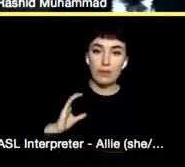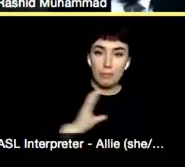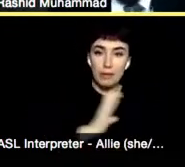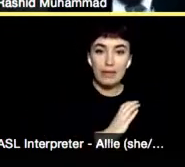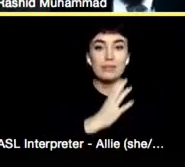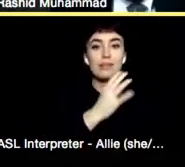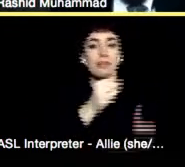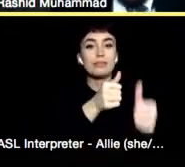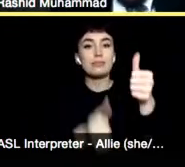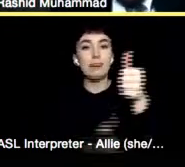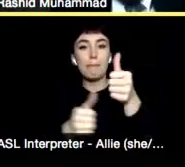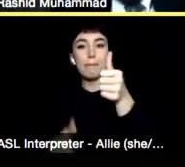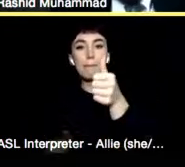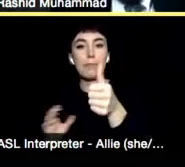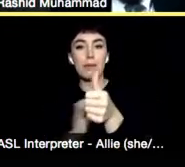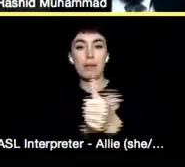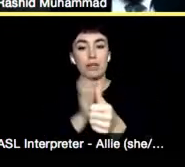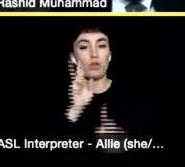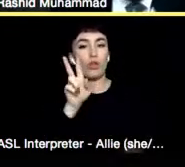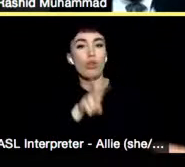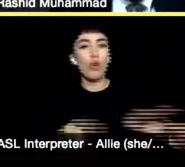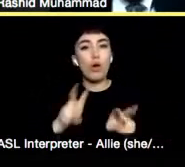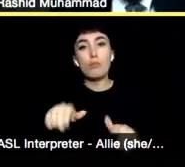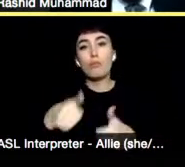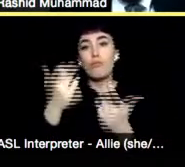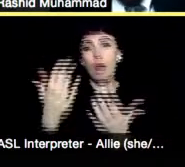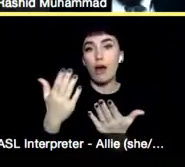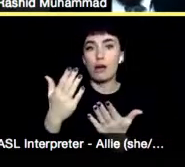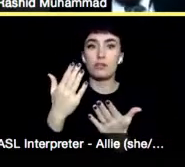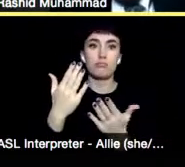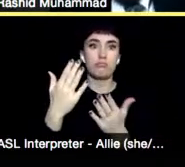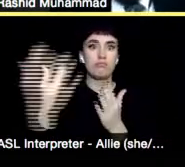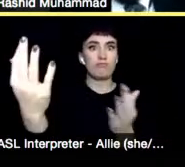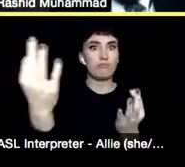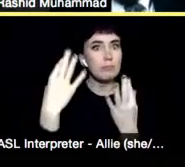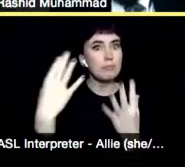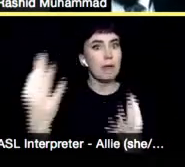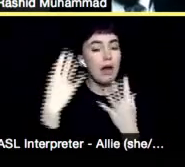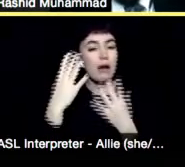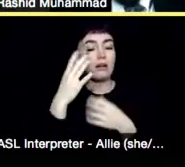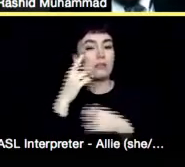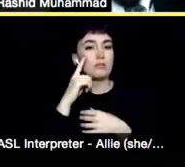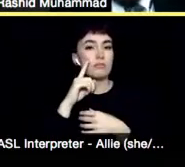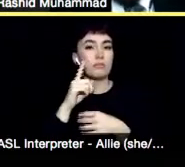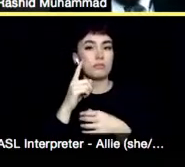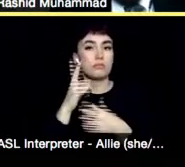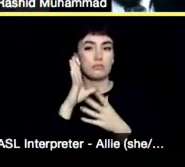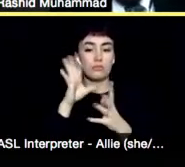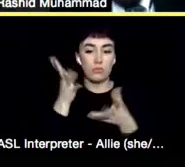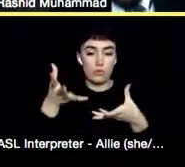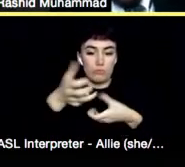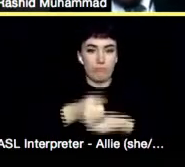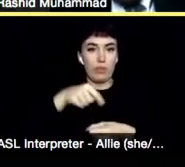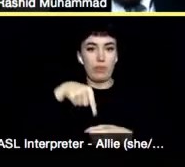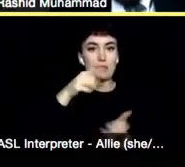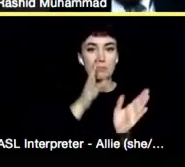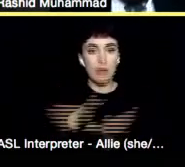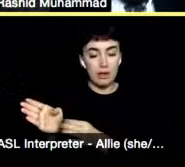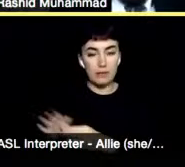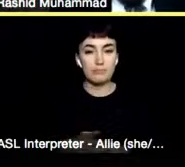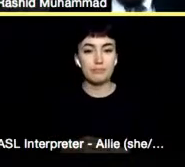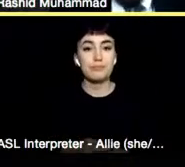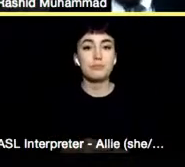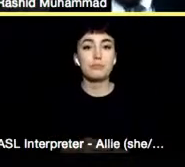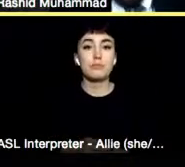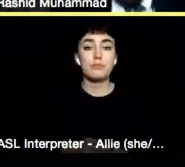subcommittees took a look at, provided some very robust feedback, which was distilled in this plan. It is